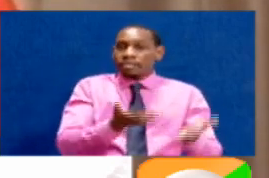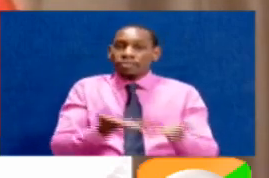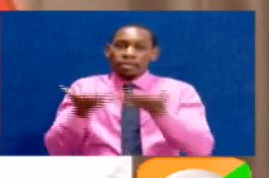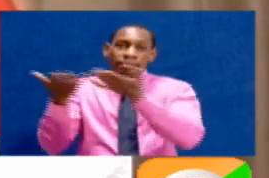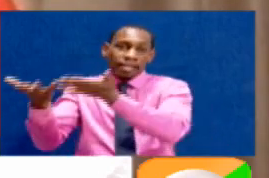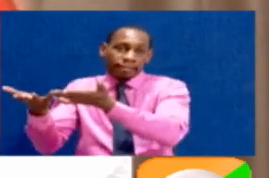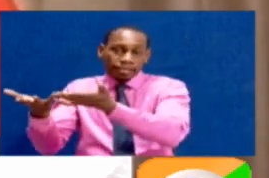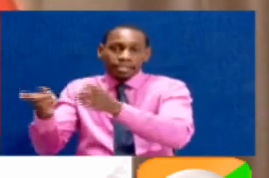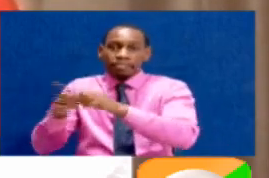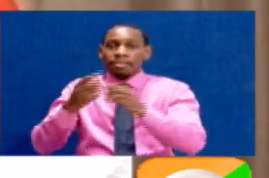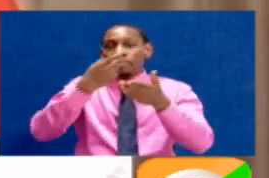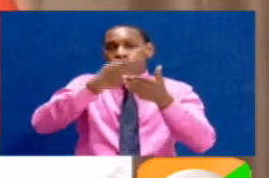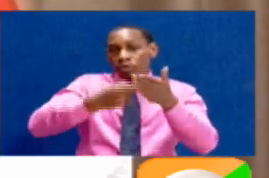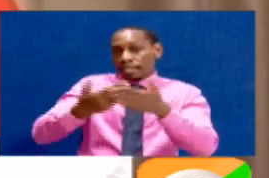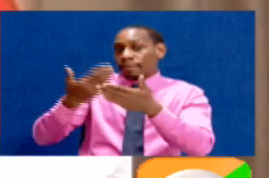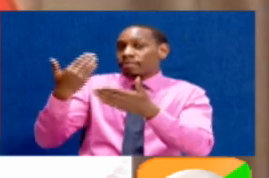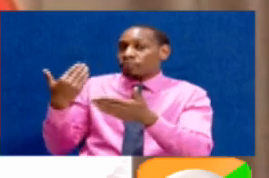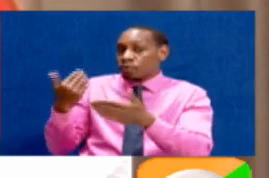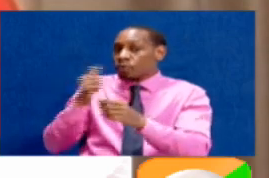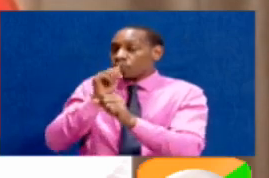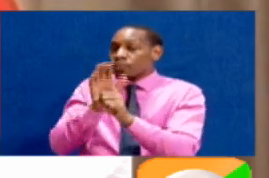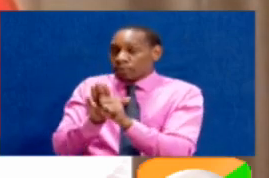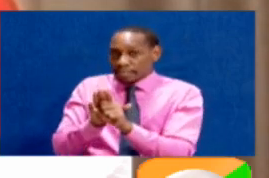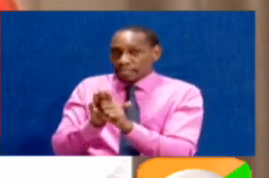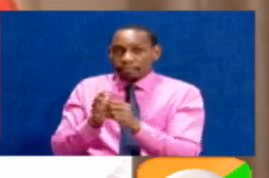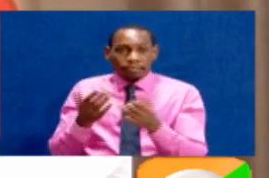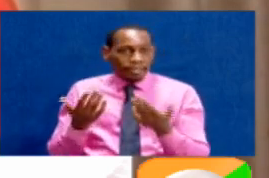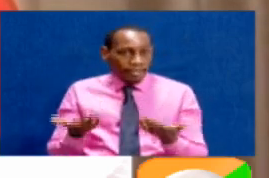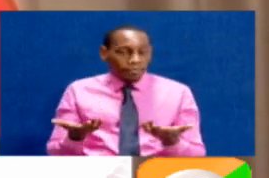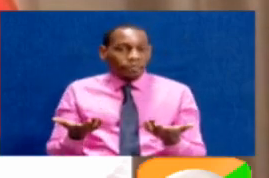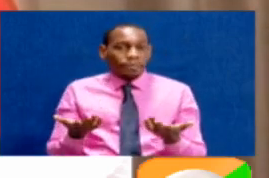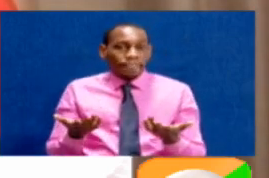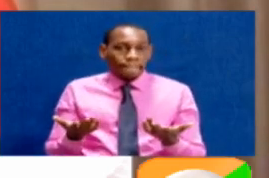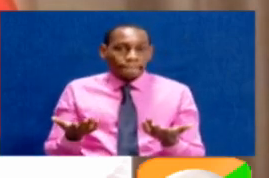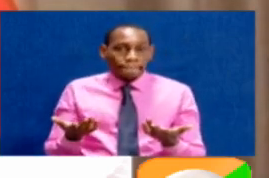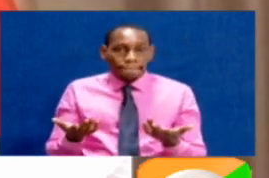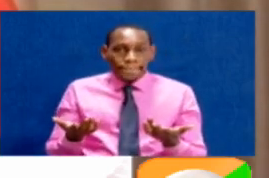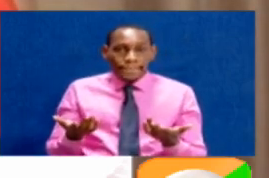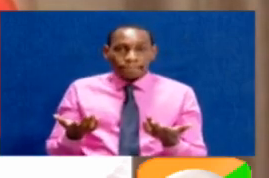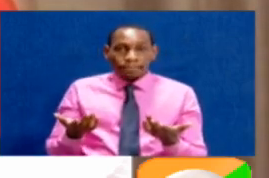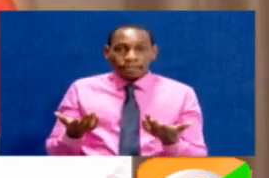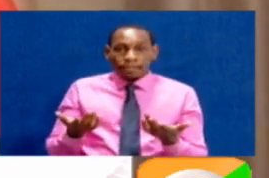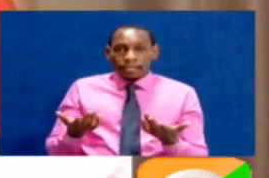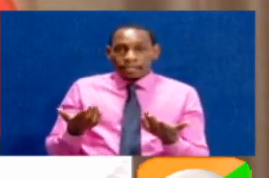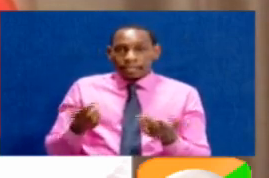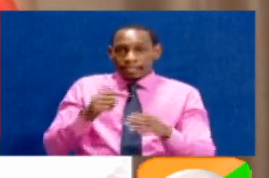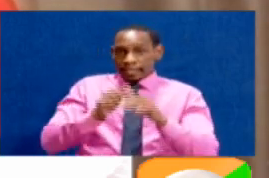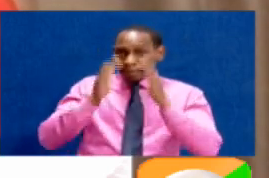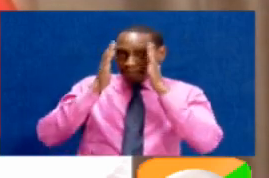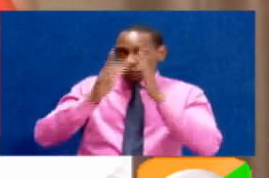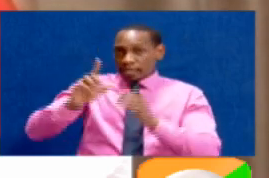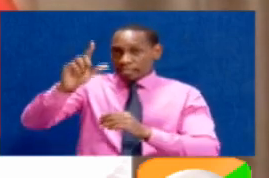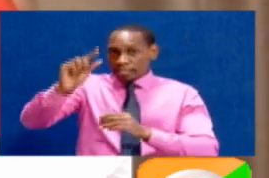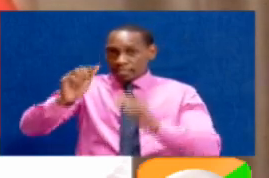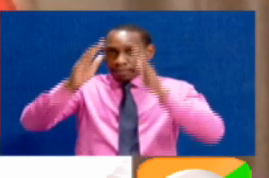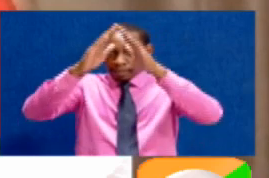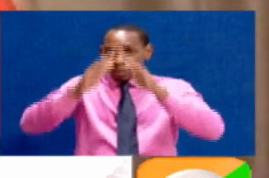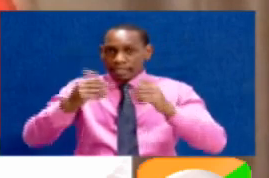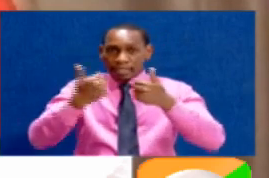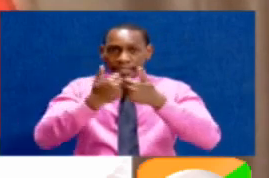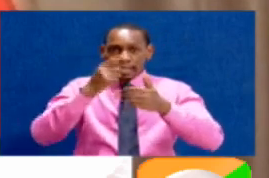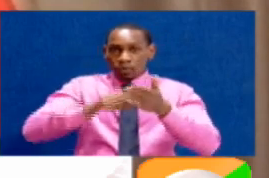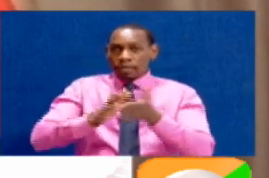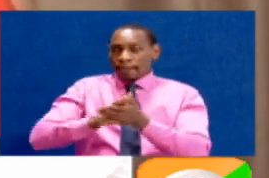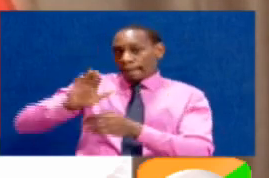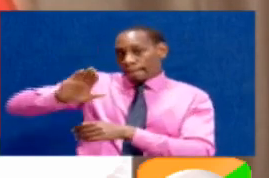deliver at his price that he had promised. So when you look at affordable housing, the challenge is how do you